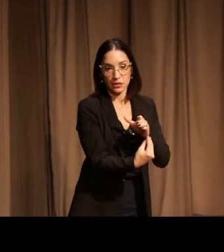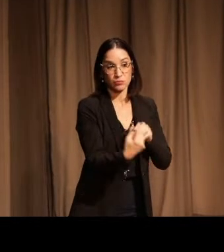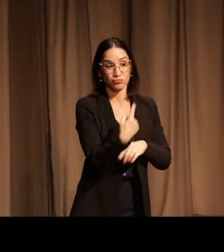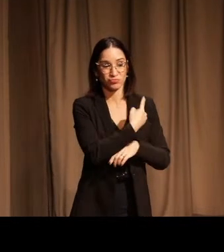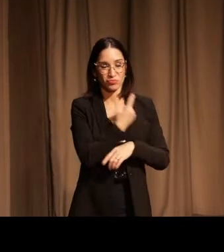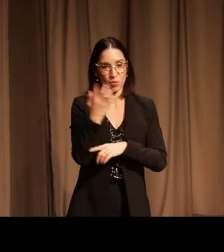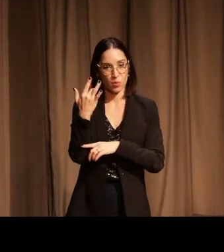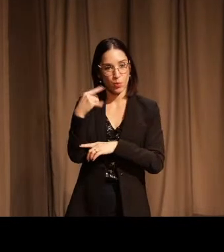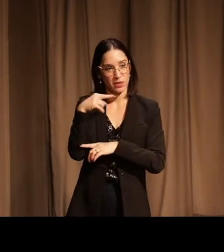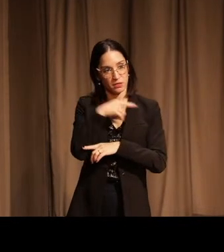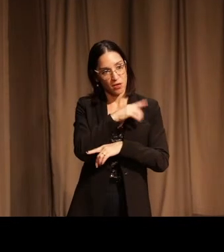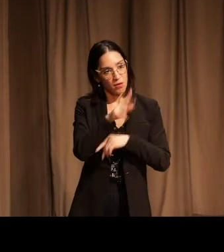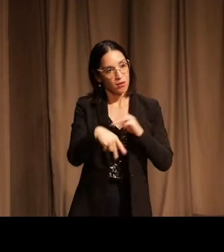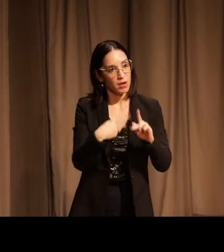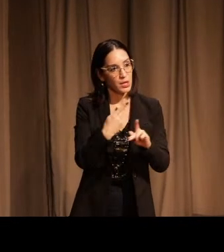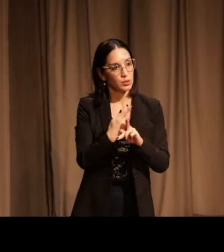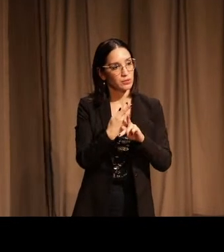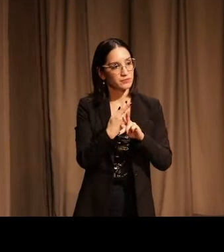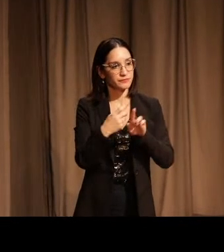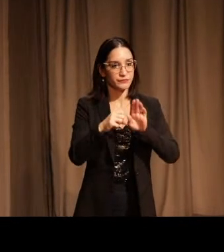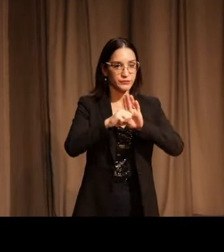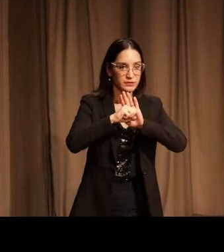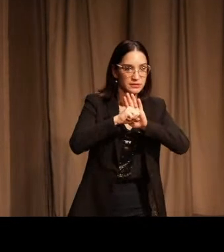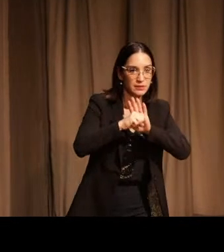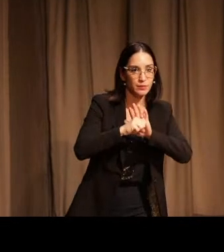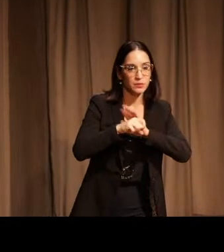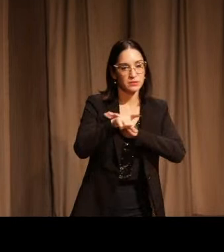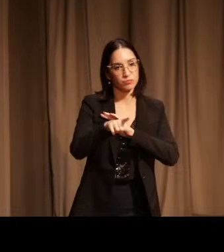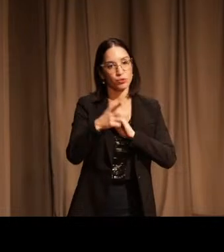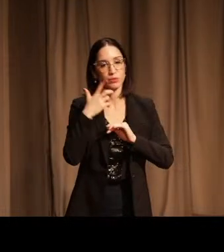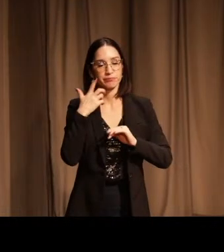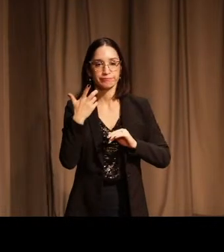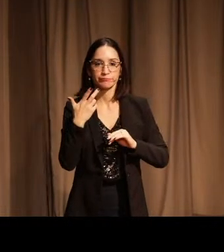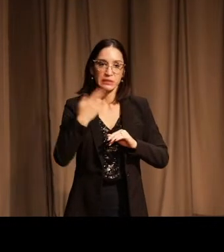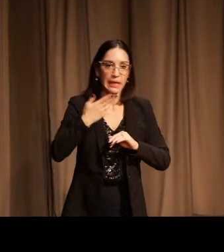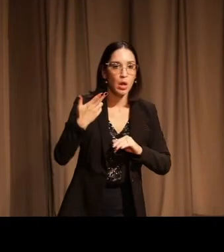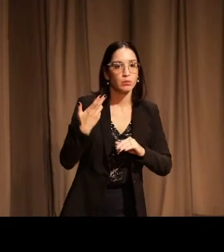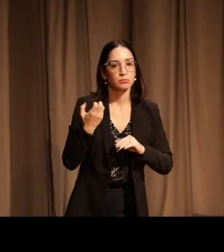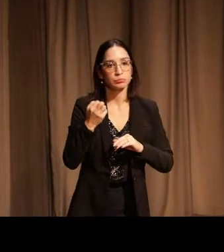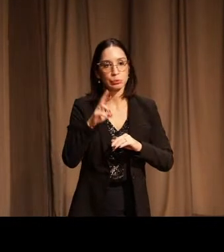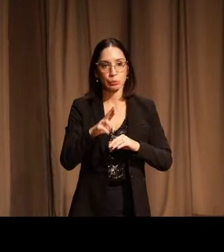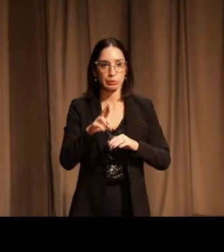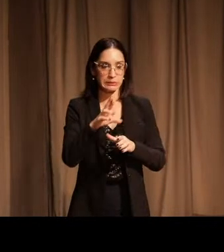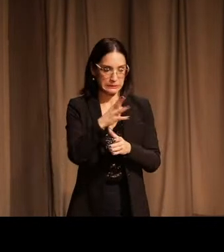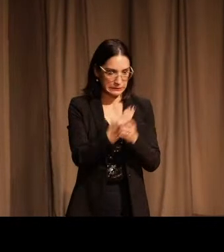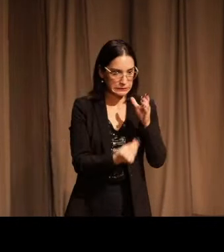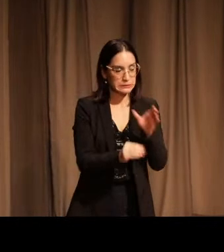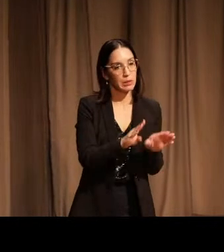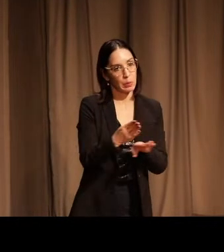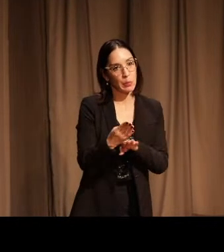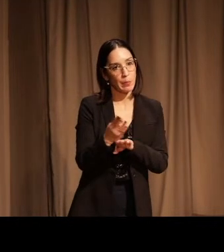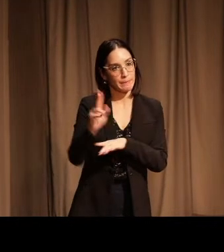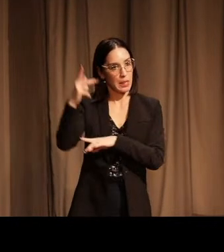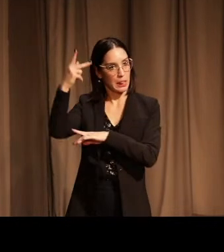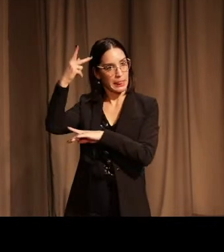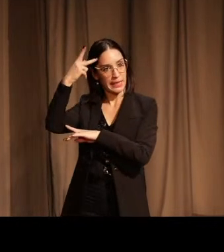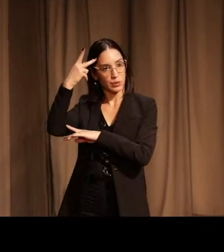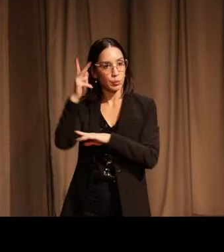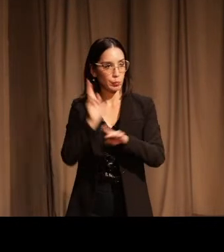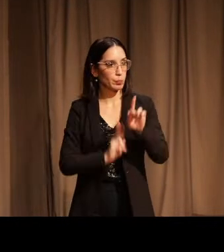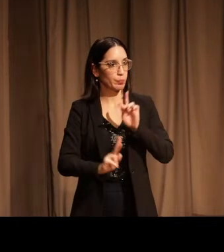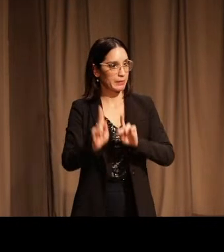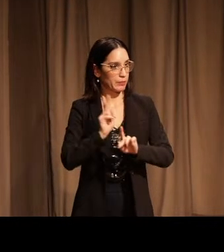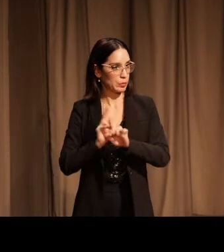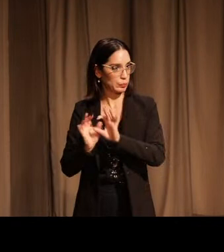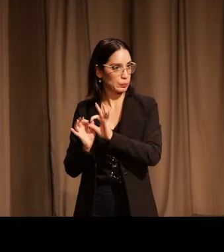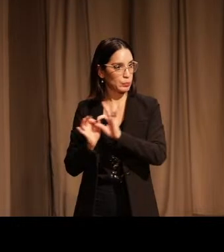historical, these figures that were assassinated or murdered, political figures. As